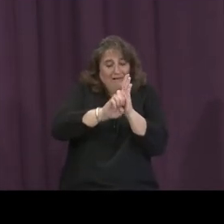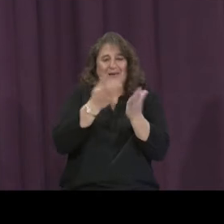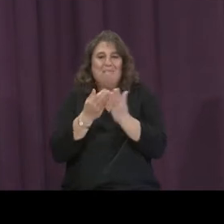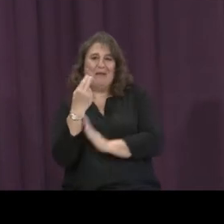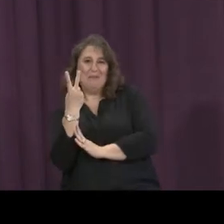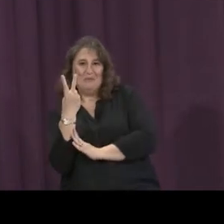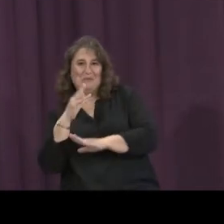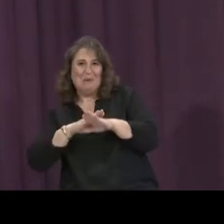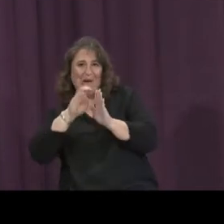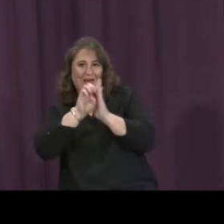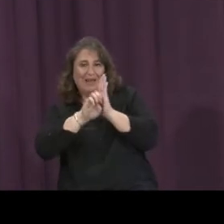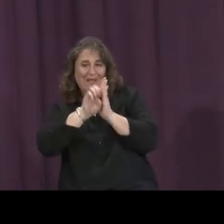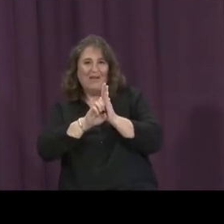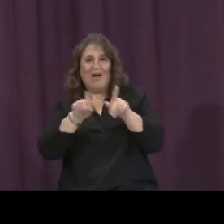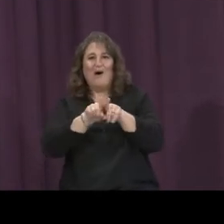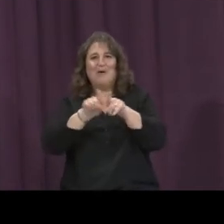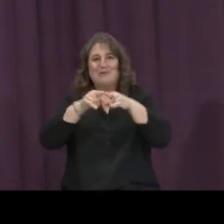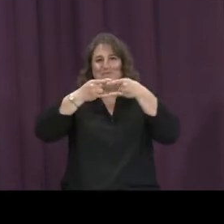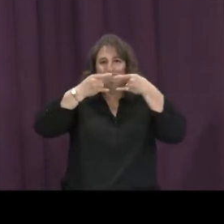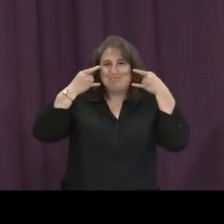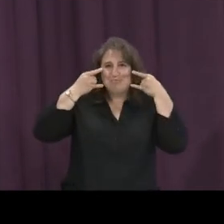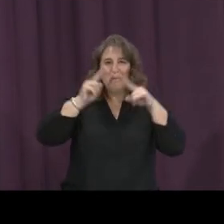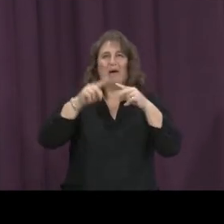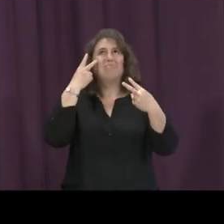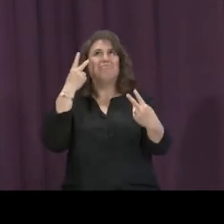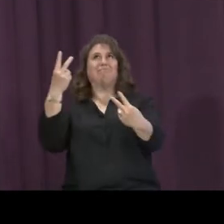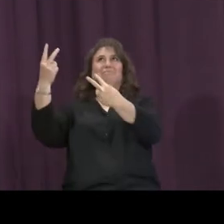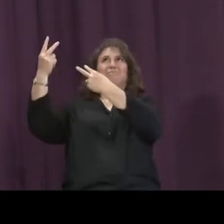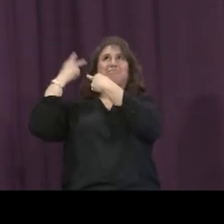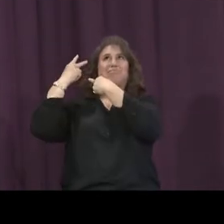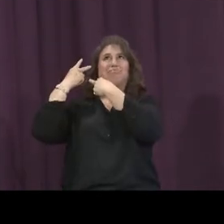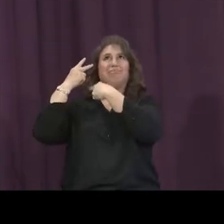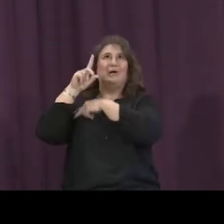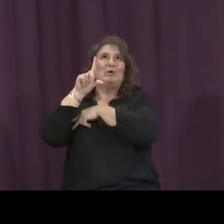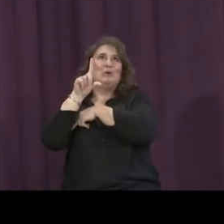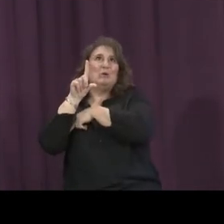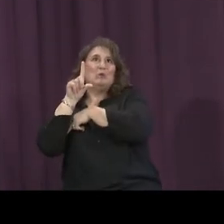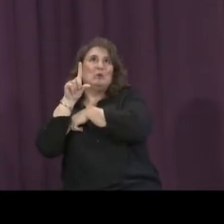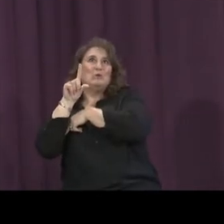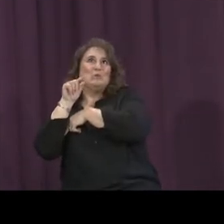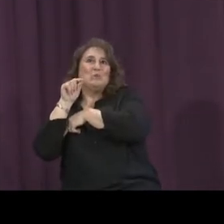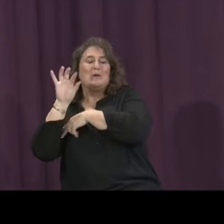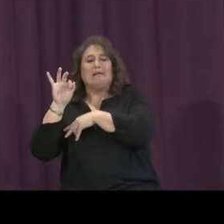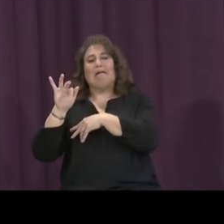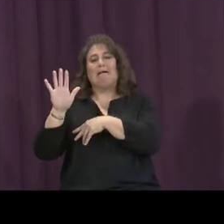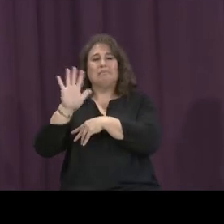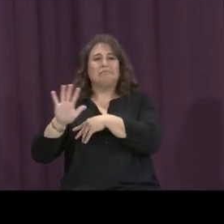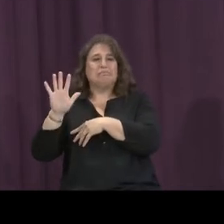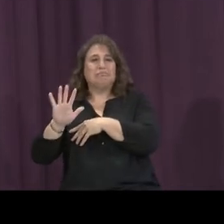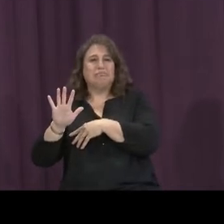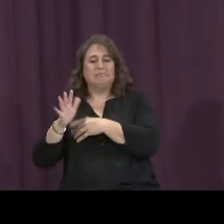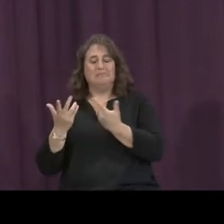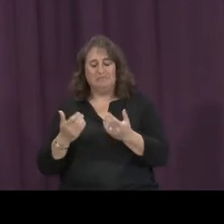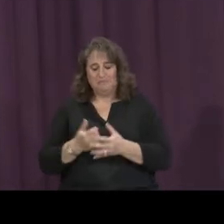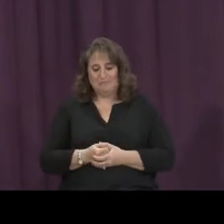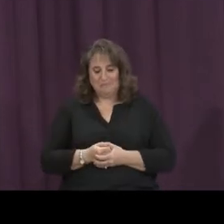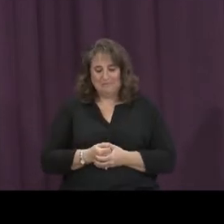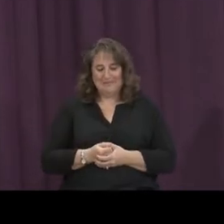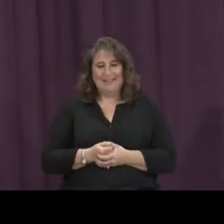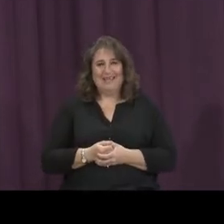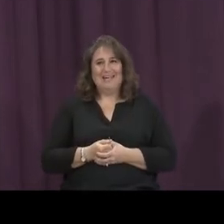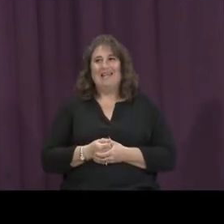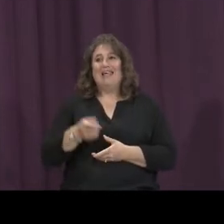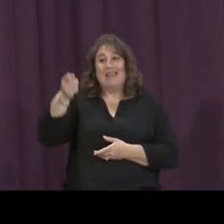on this elevator. But this, let's just think back into, I don't know, 2019, the very beginning. Um,